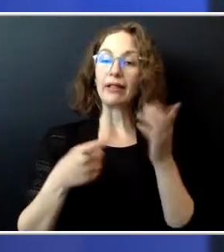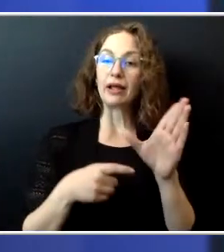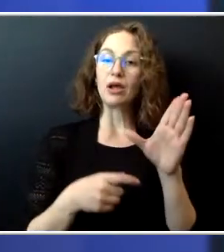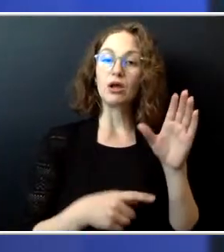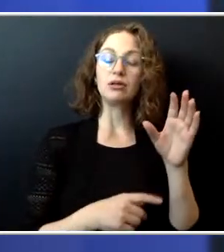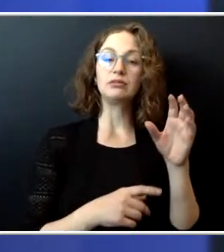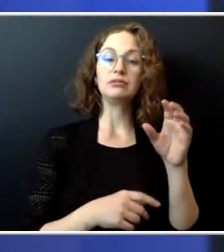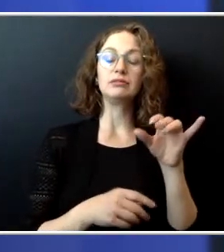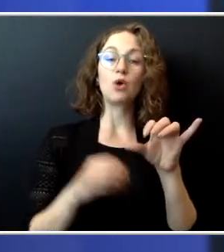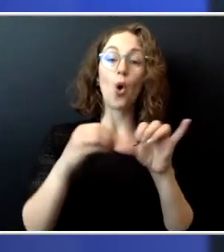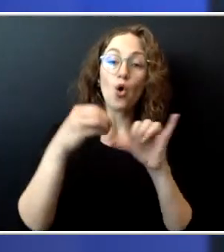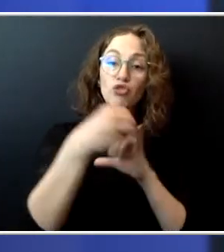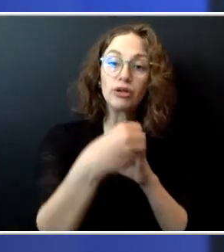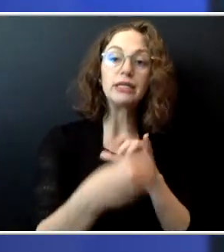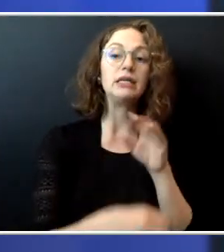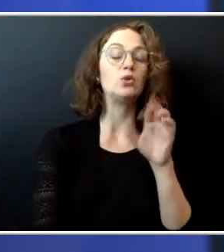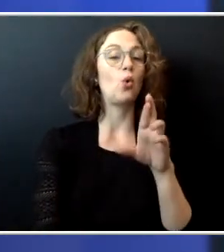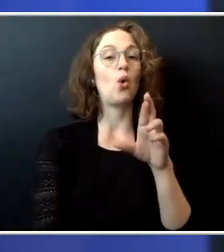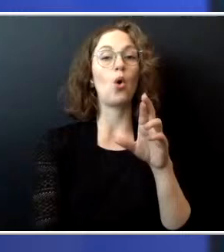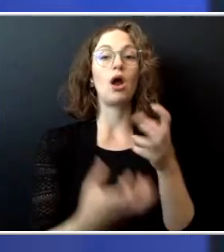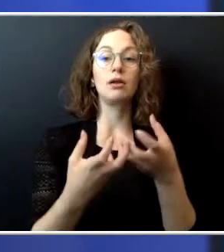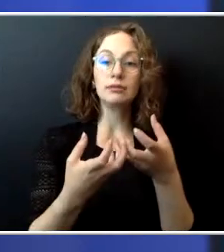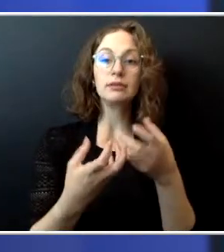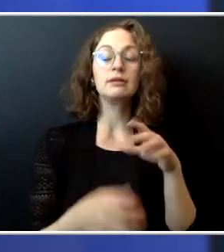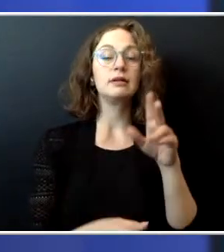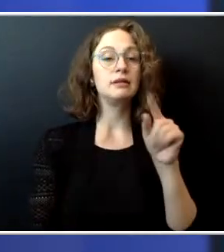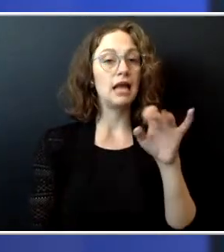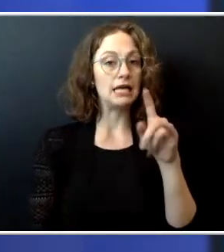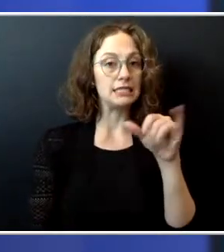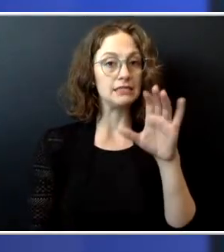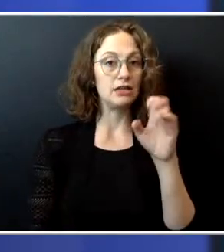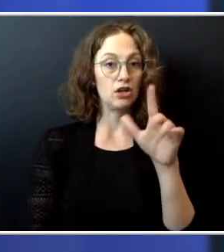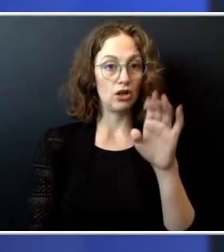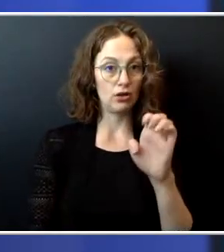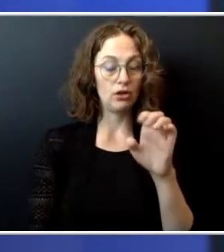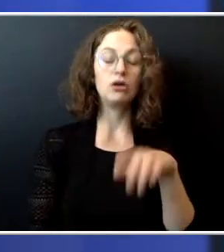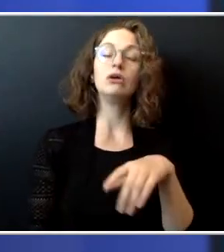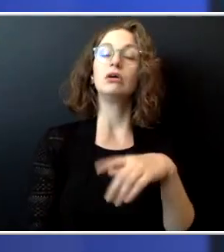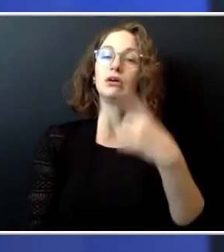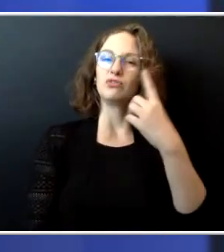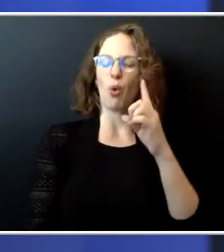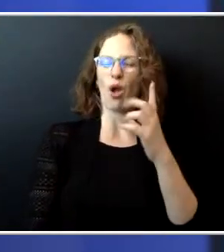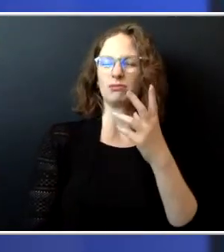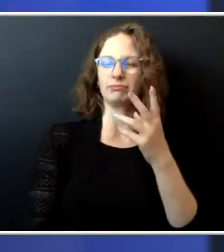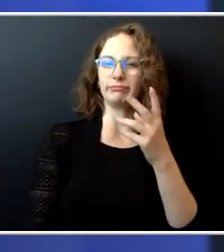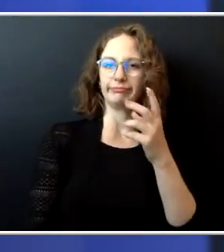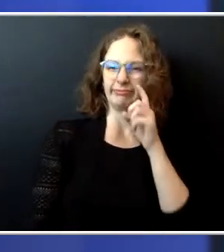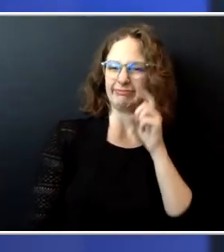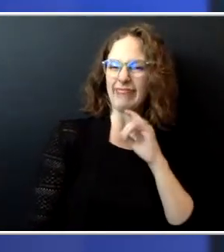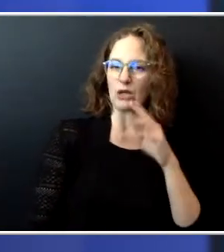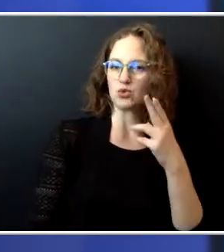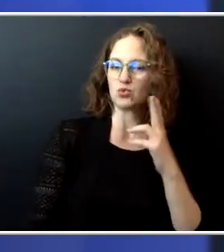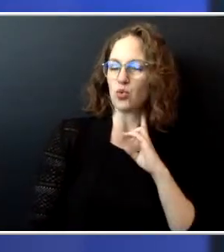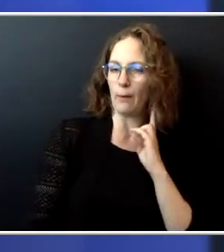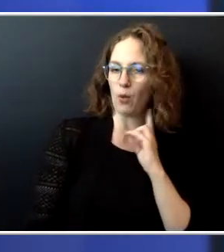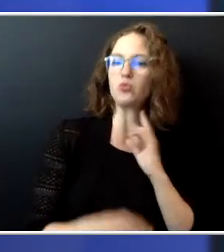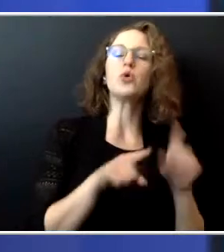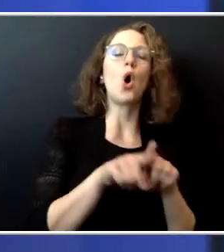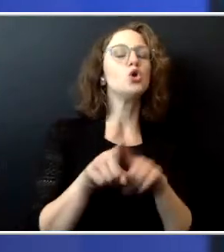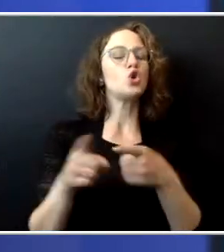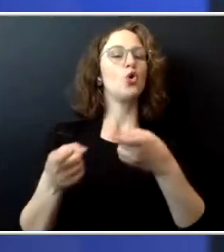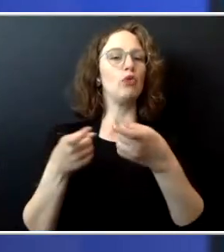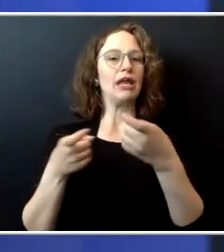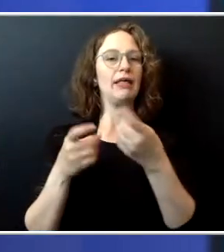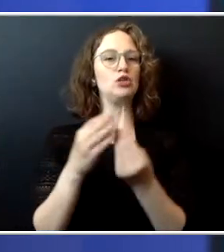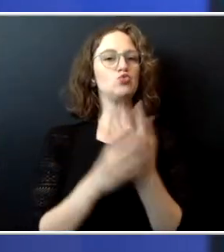to secrete a hormone for sexual, function, and then it also regulates growth hormones. So it's pretty